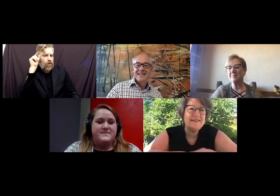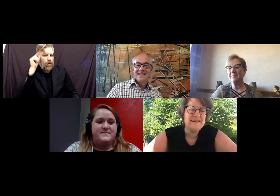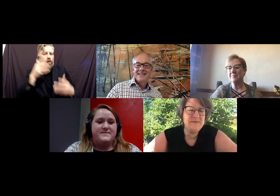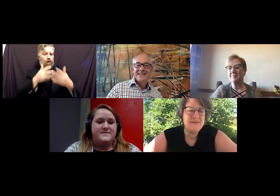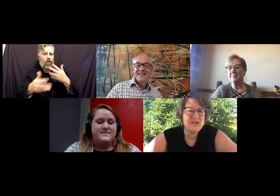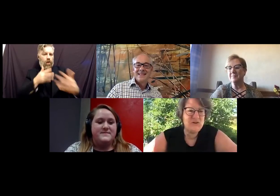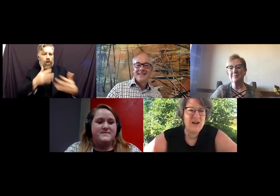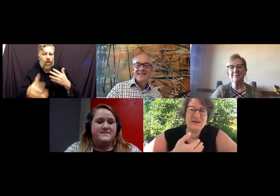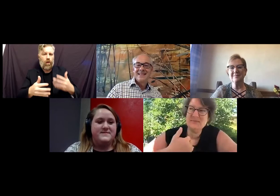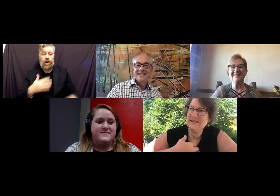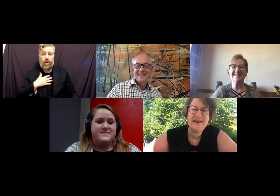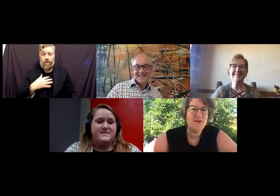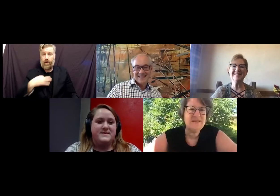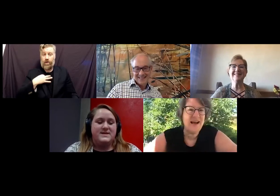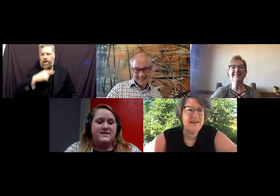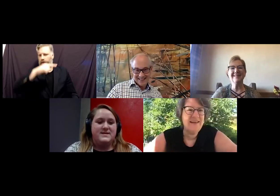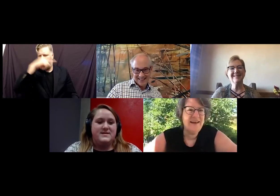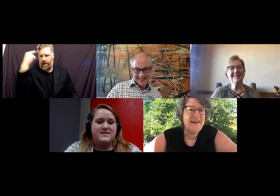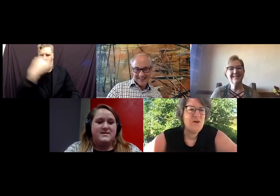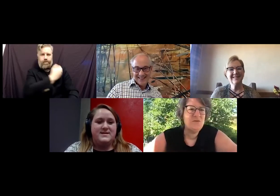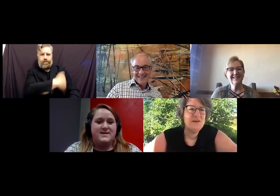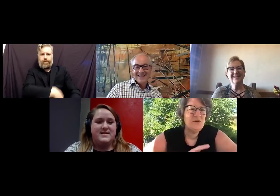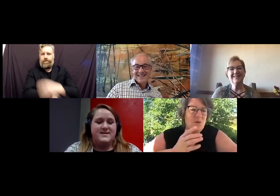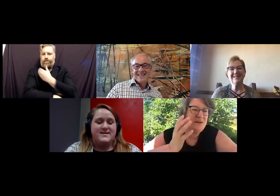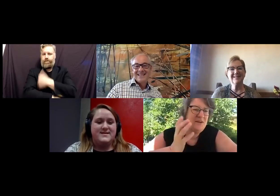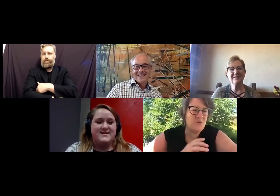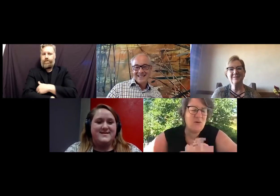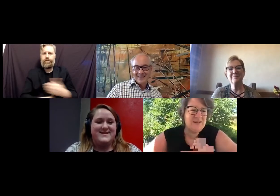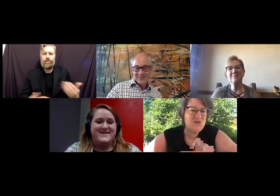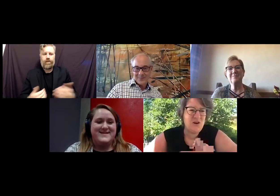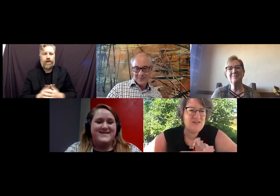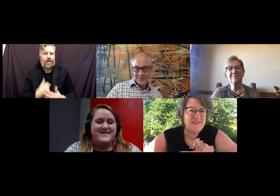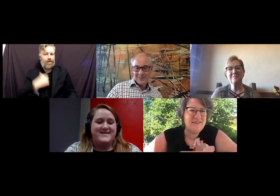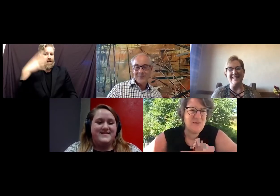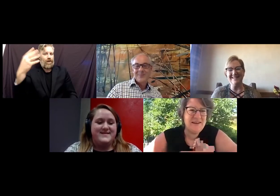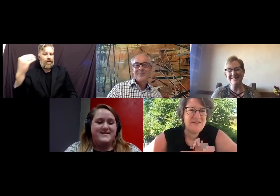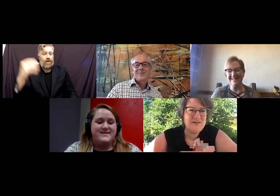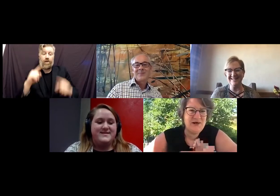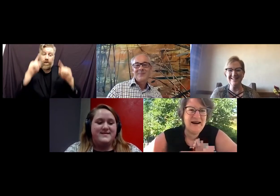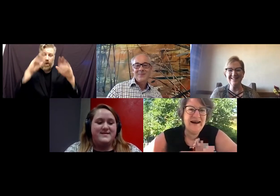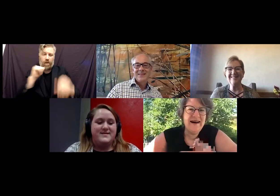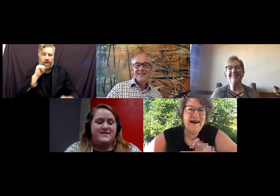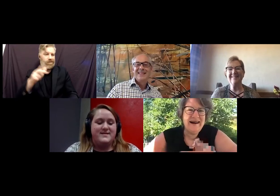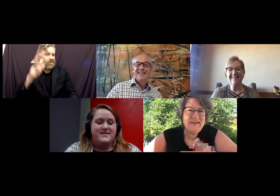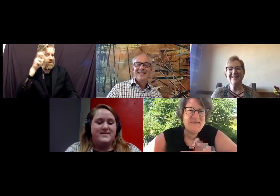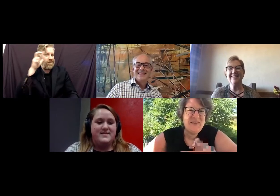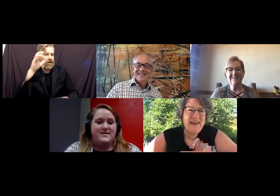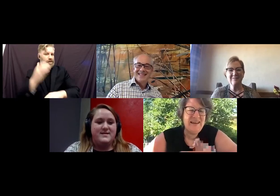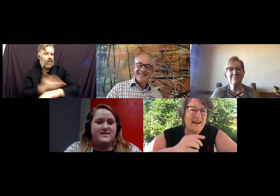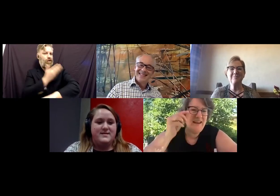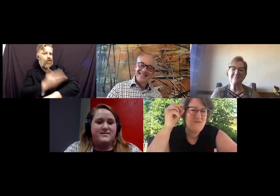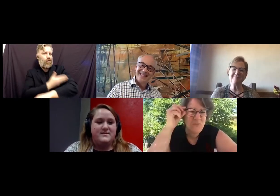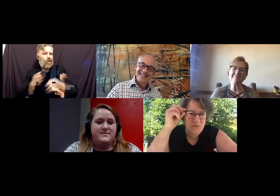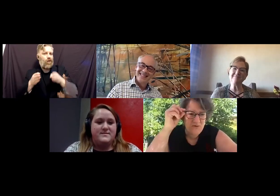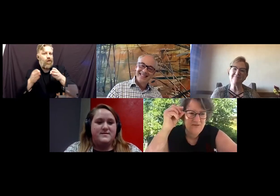black sleeveless shirt on. I'm sitting outside, and hopefully you won't hear the road construction that's right next door. And